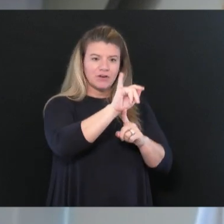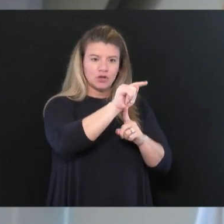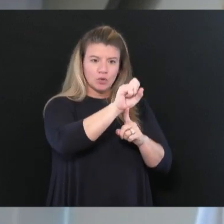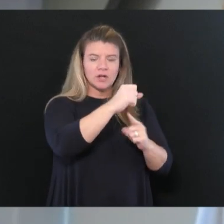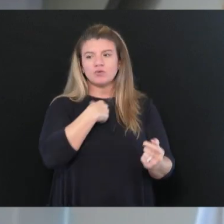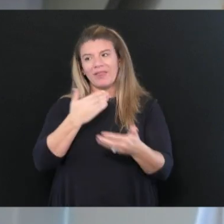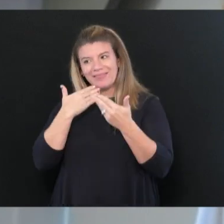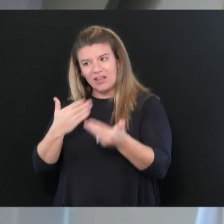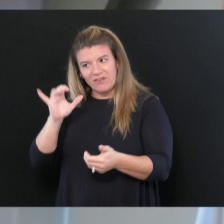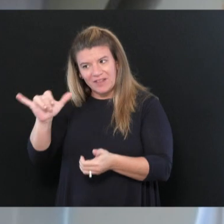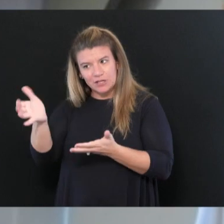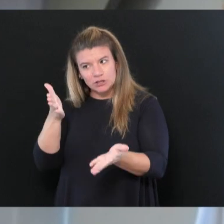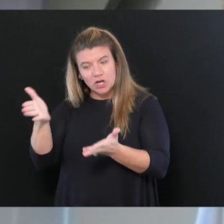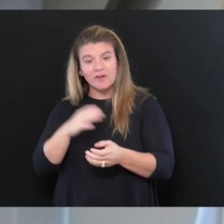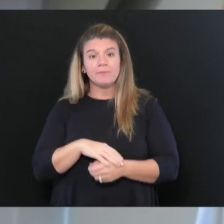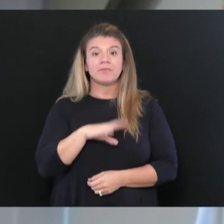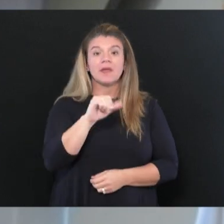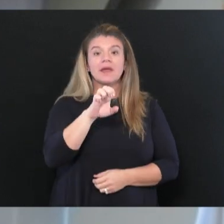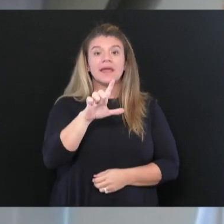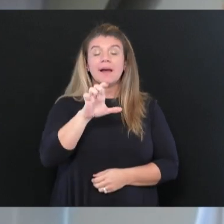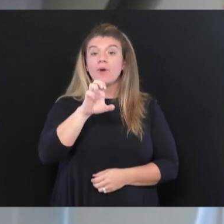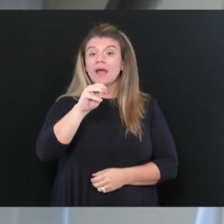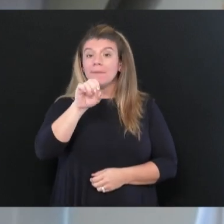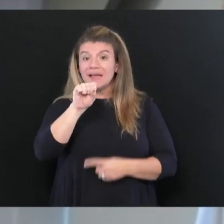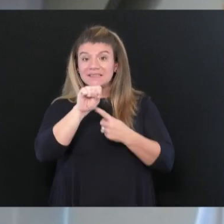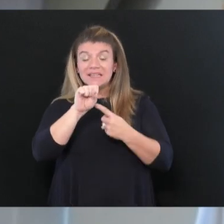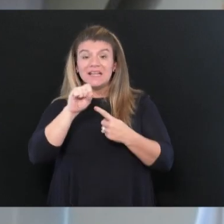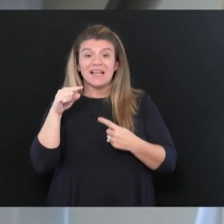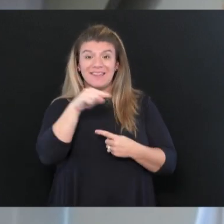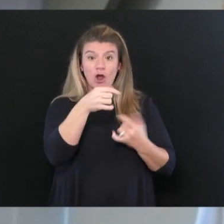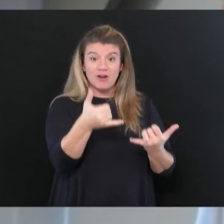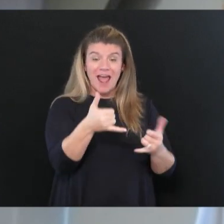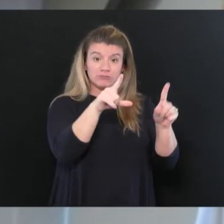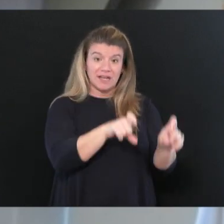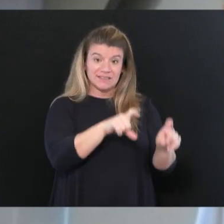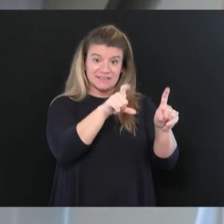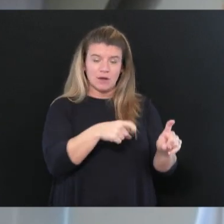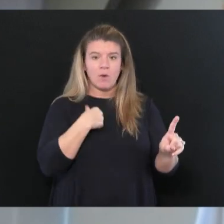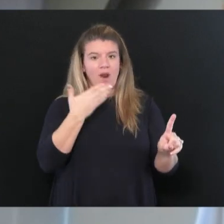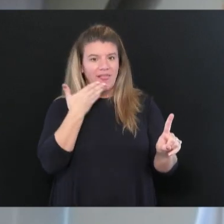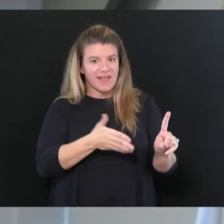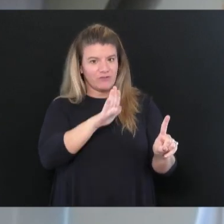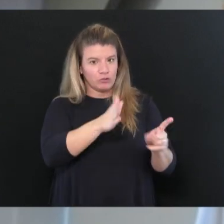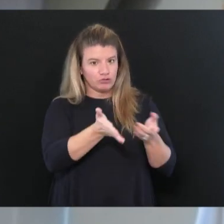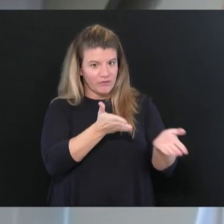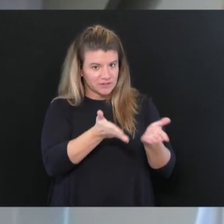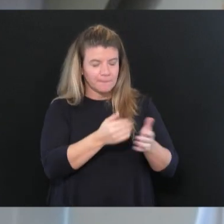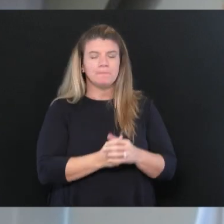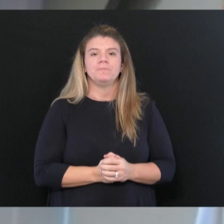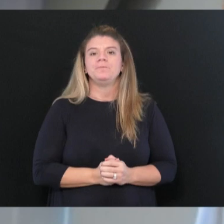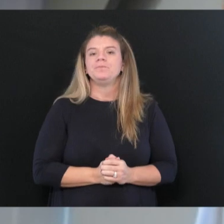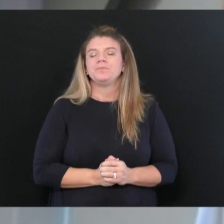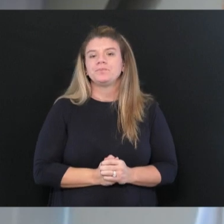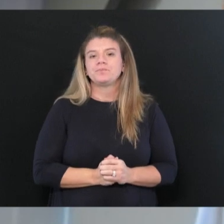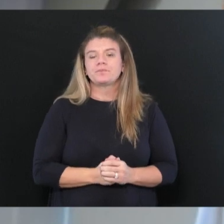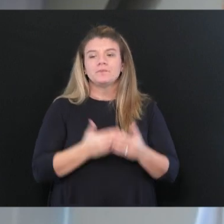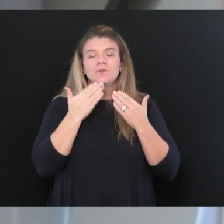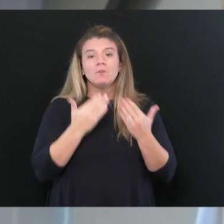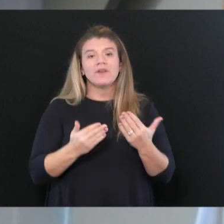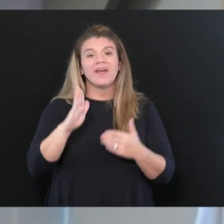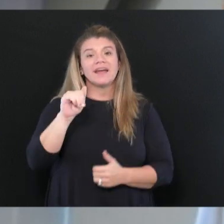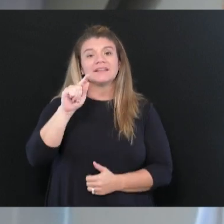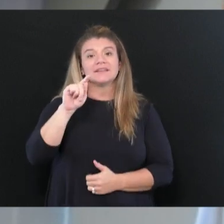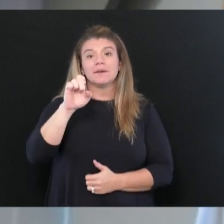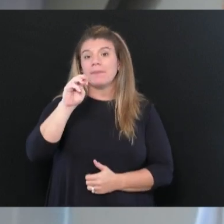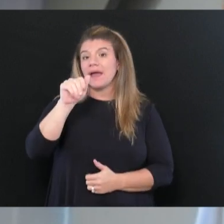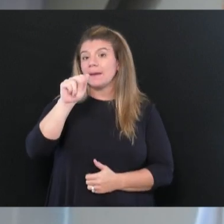that. Cabell EMS is helping with the testing events there, so we also want to thank them for that. We also do want to thank our Bateman staff there